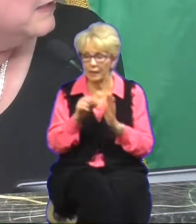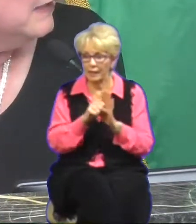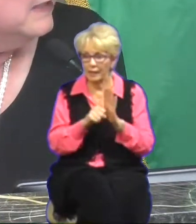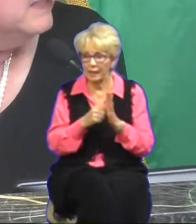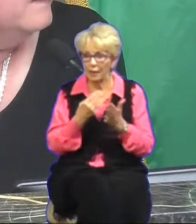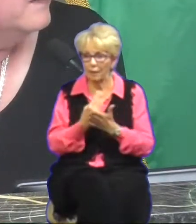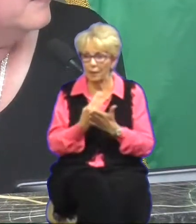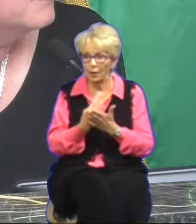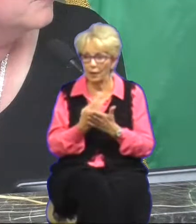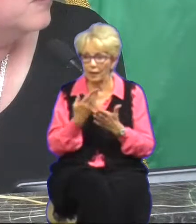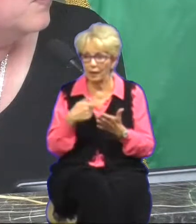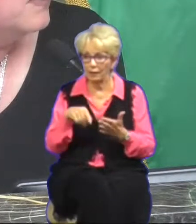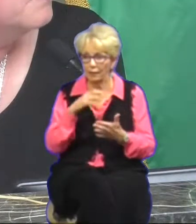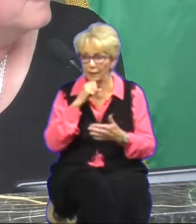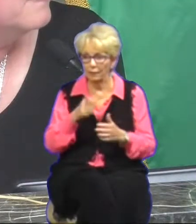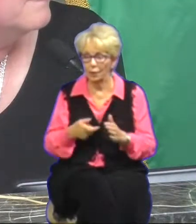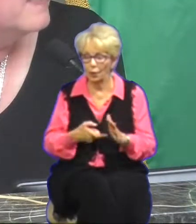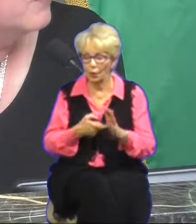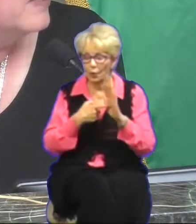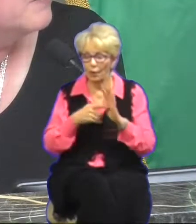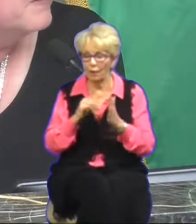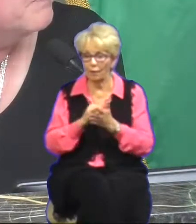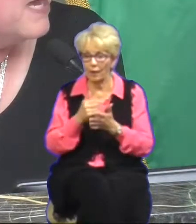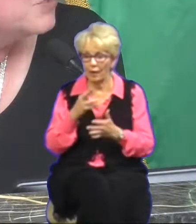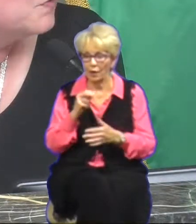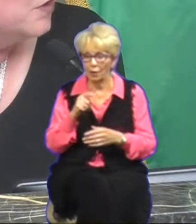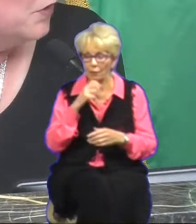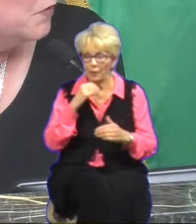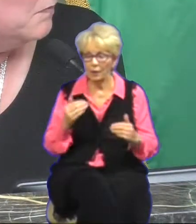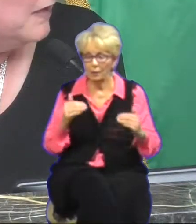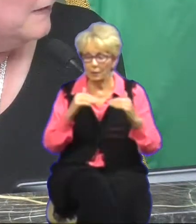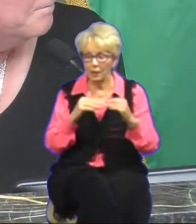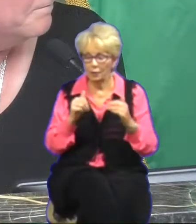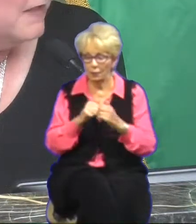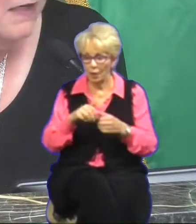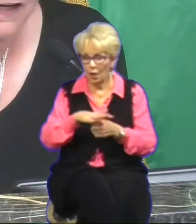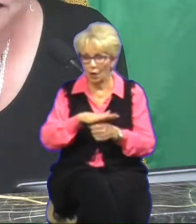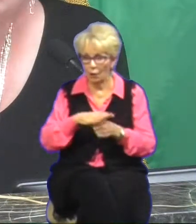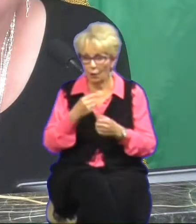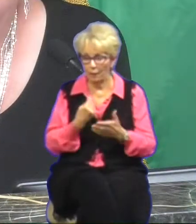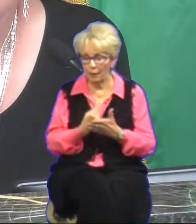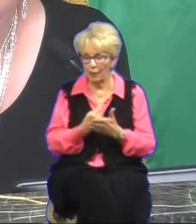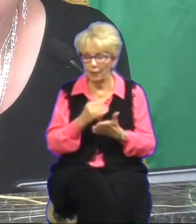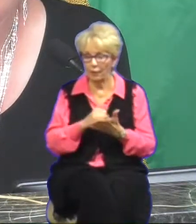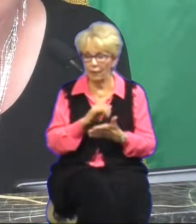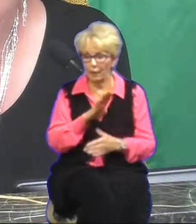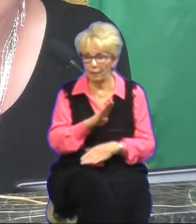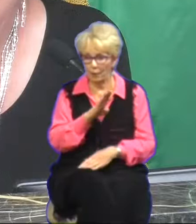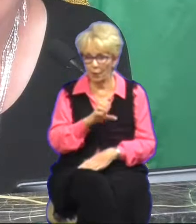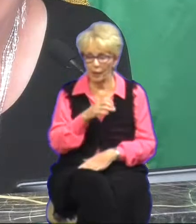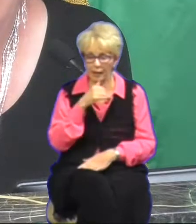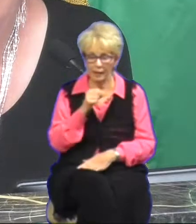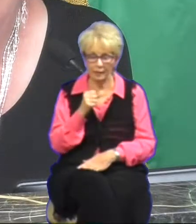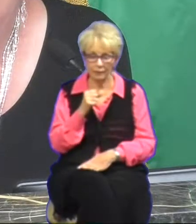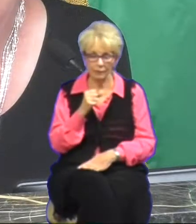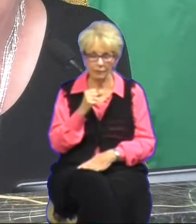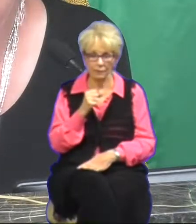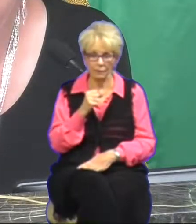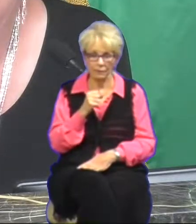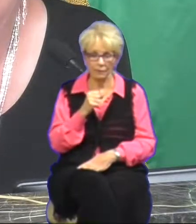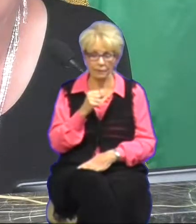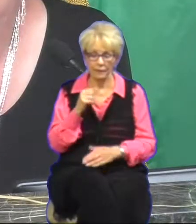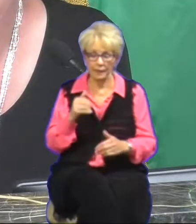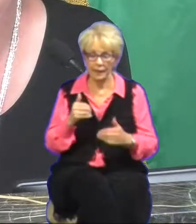money, there is a requirement that that grant be matched with local money. Burke County is stepping